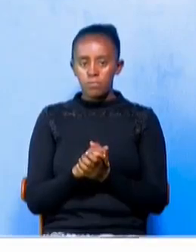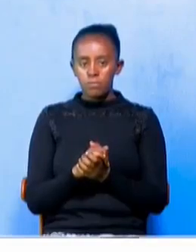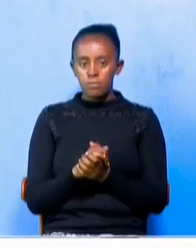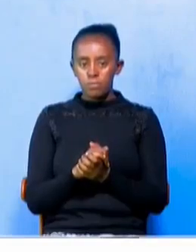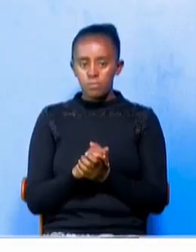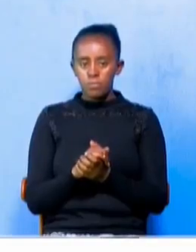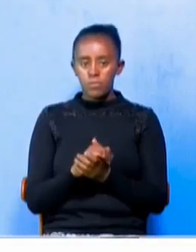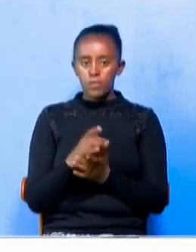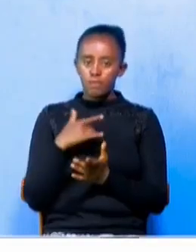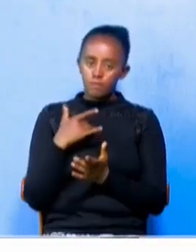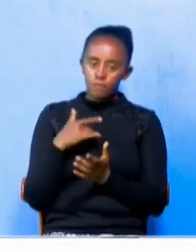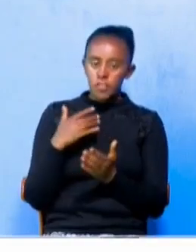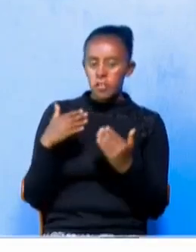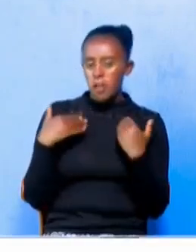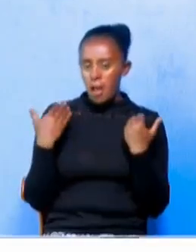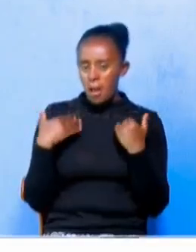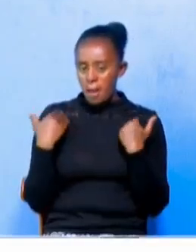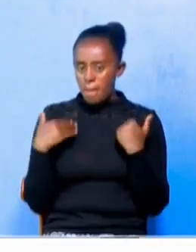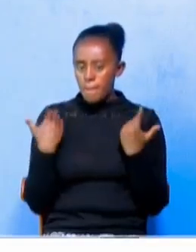happy